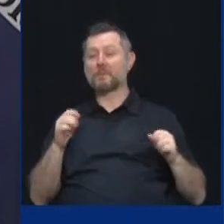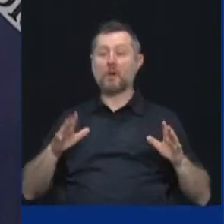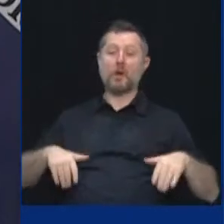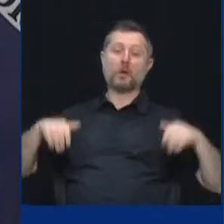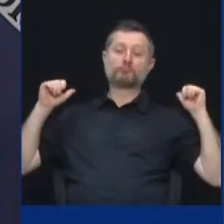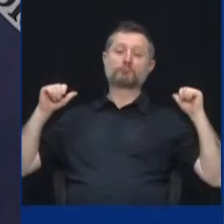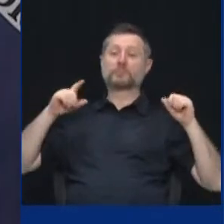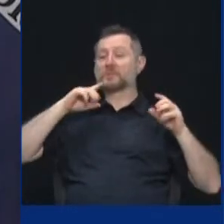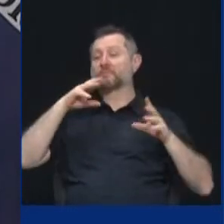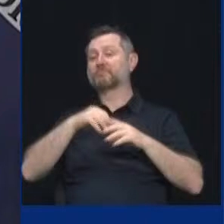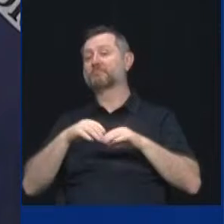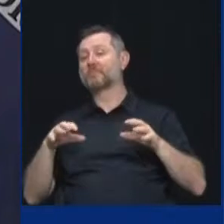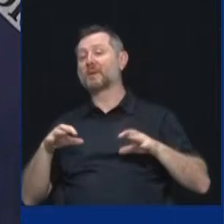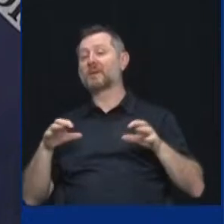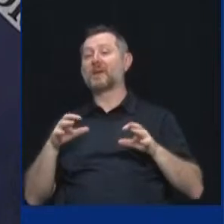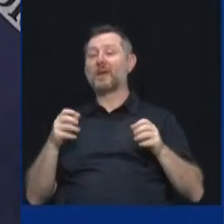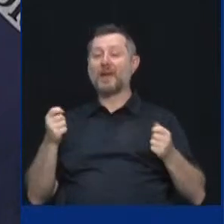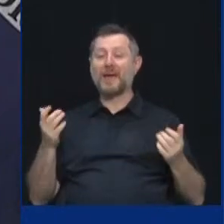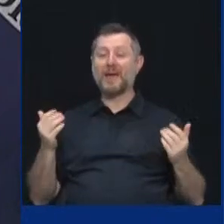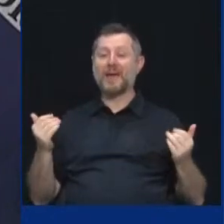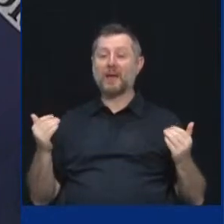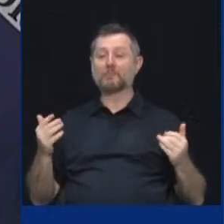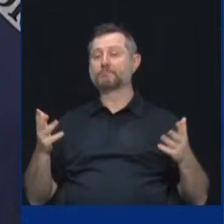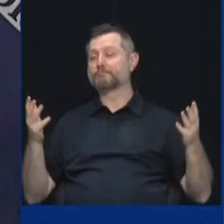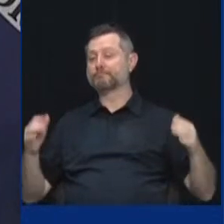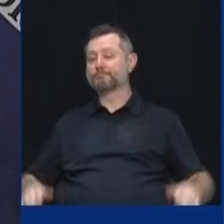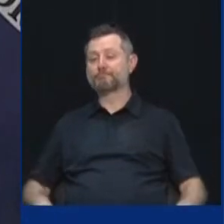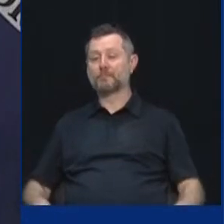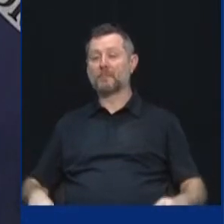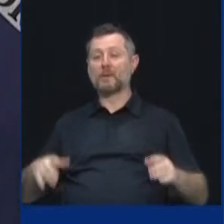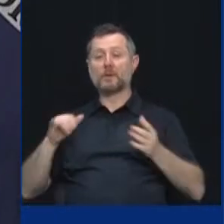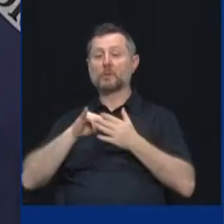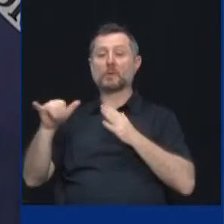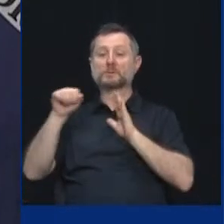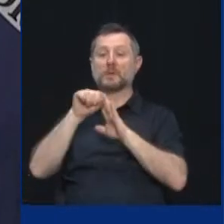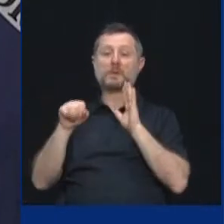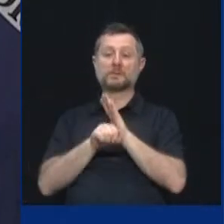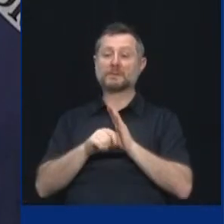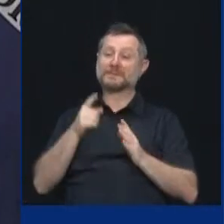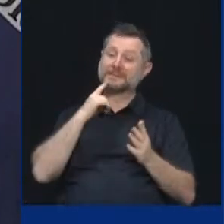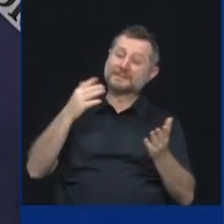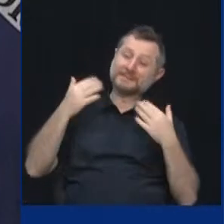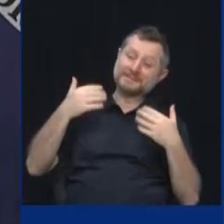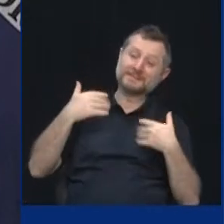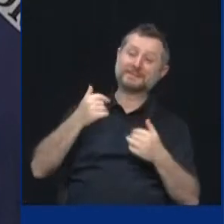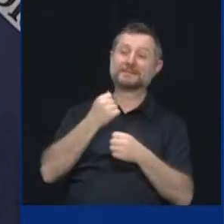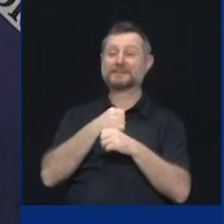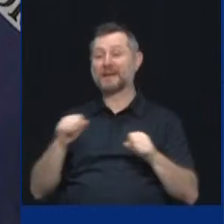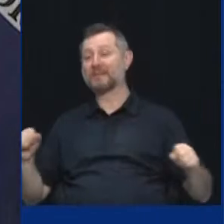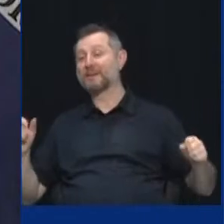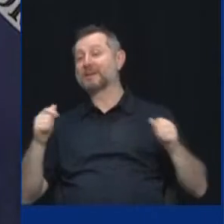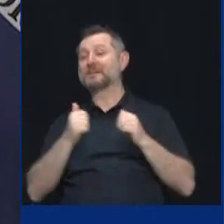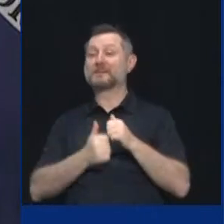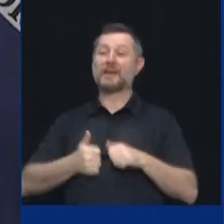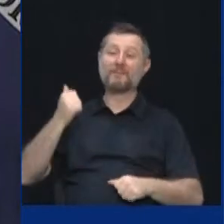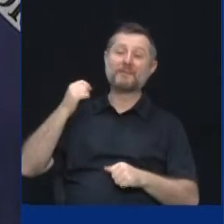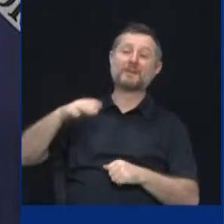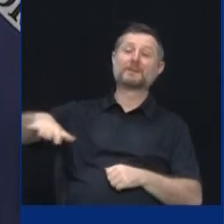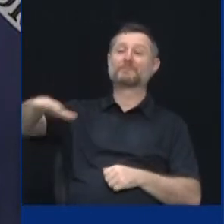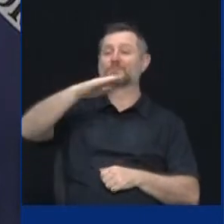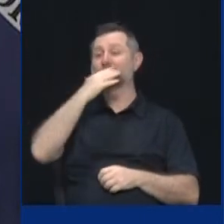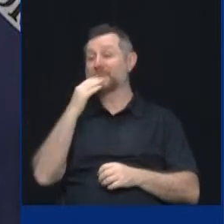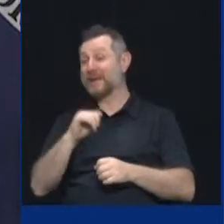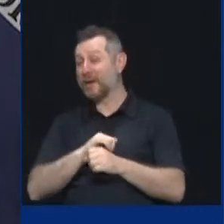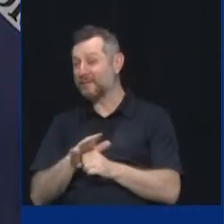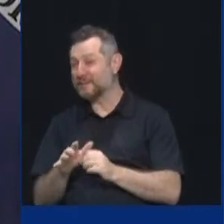campaign. Come to New York State, one of the safest COVID states in